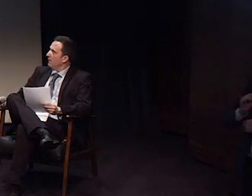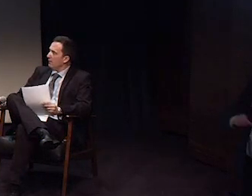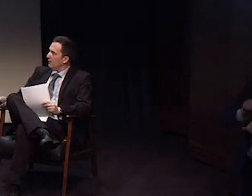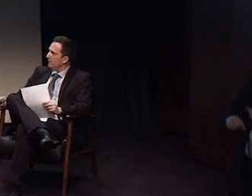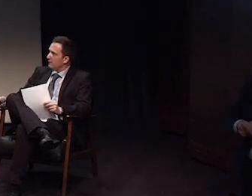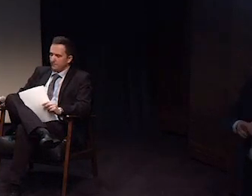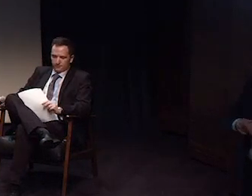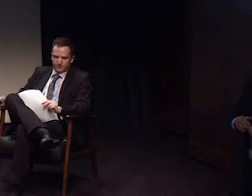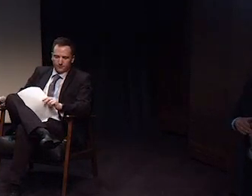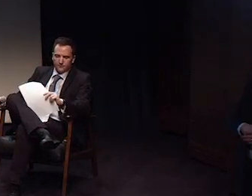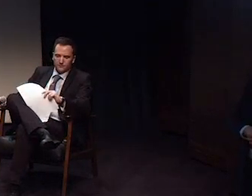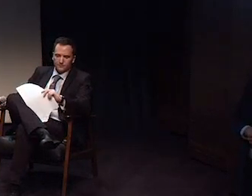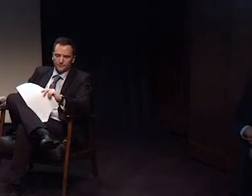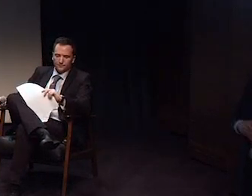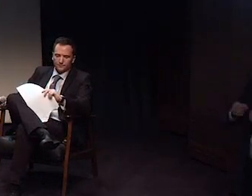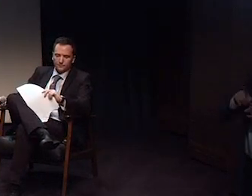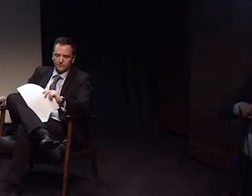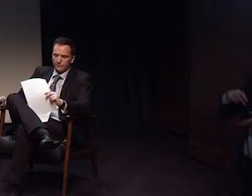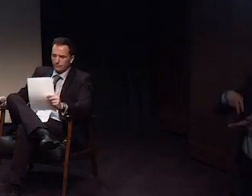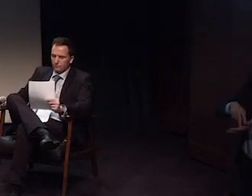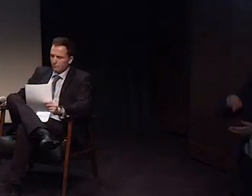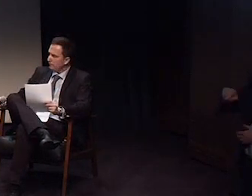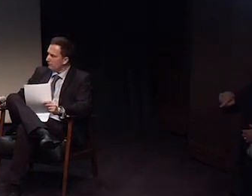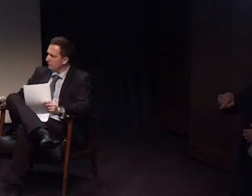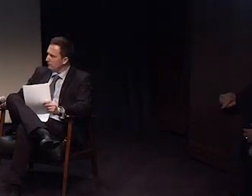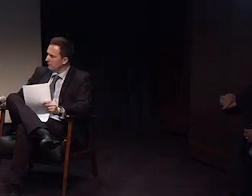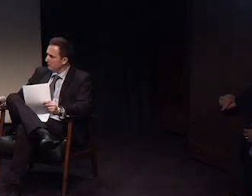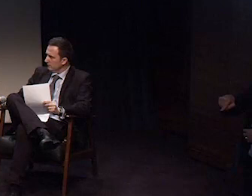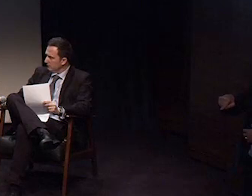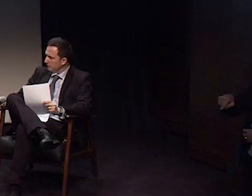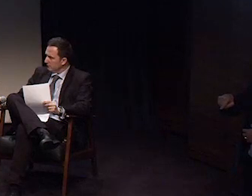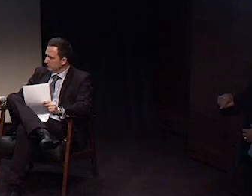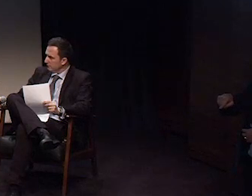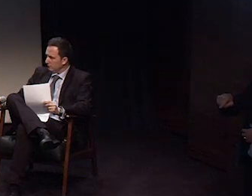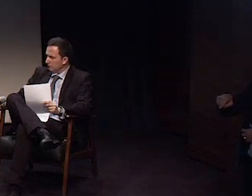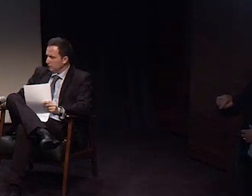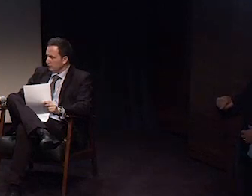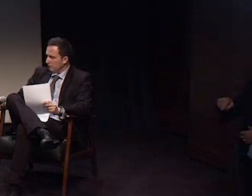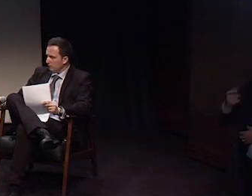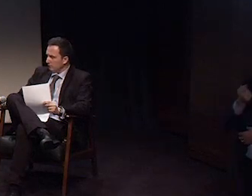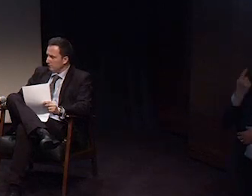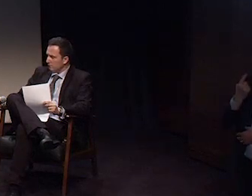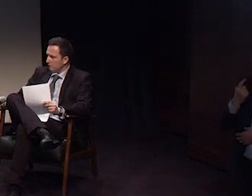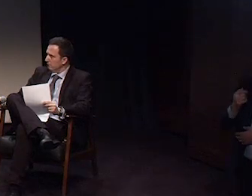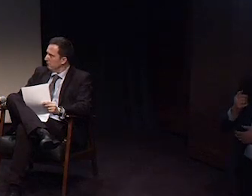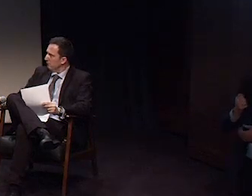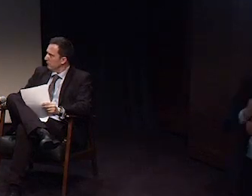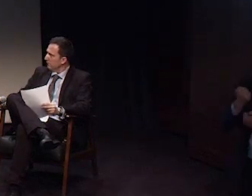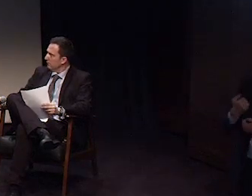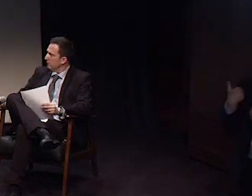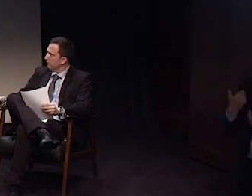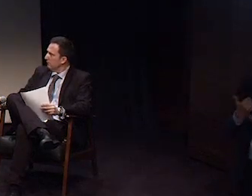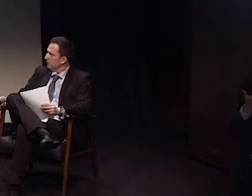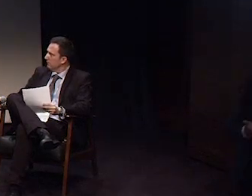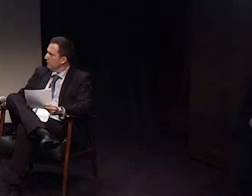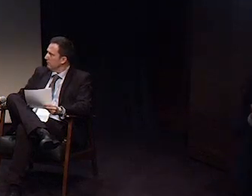saw that the bystander remember the most is their own responsibility to act as a bystander. They